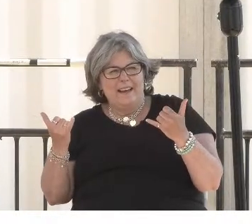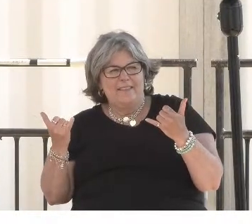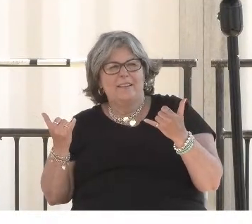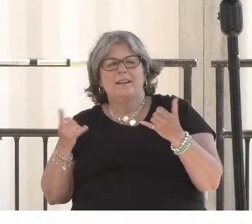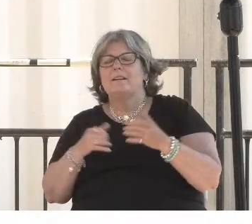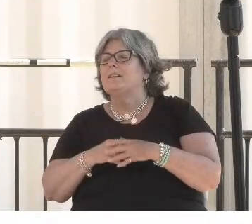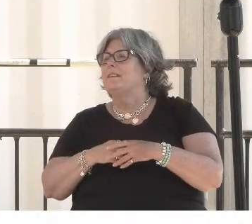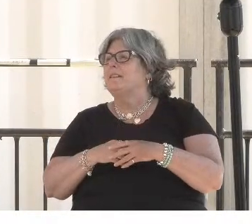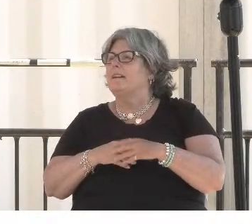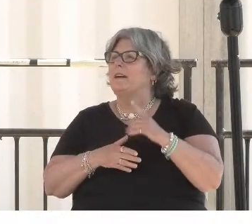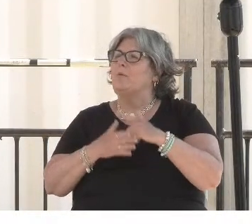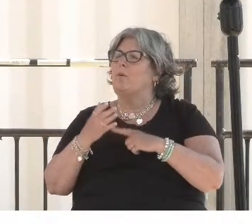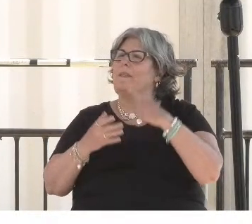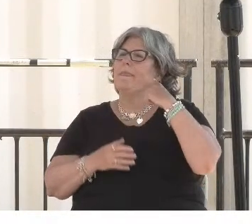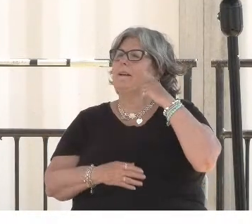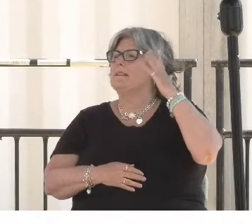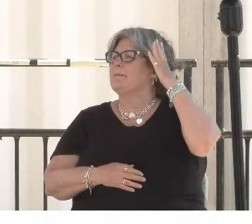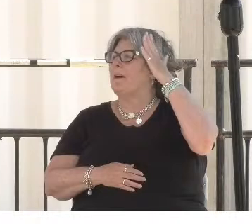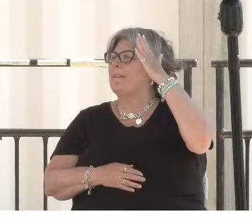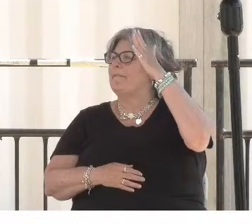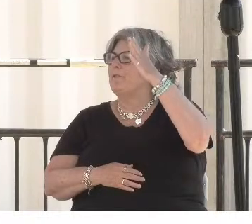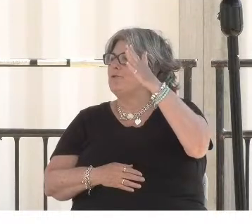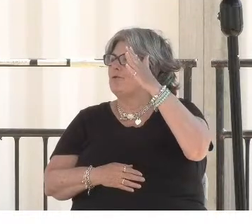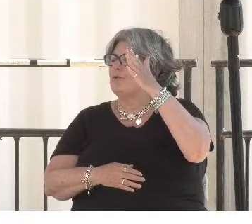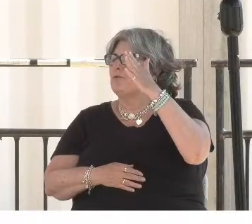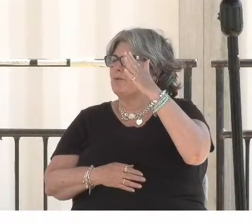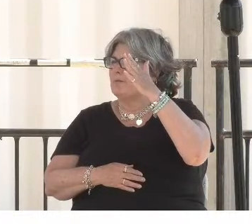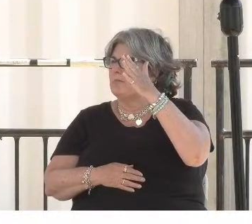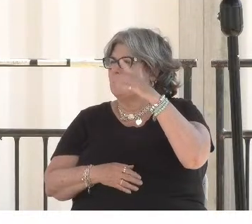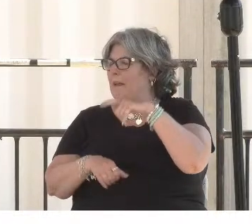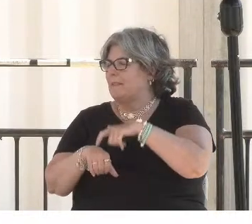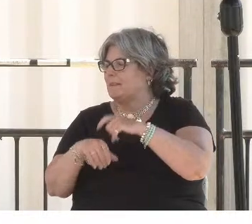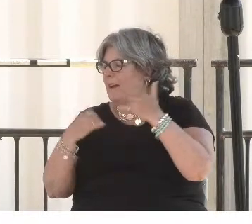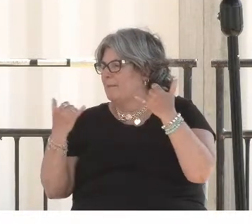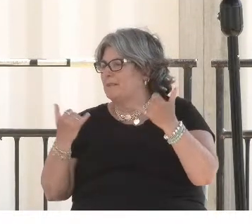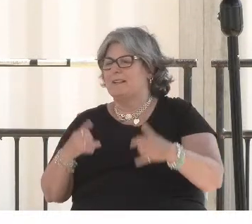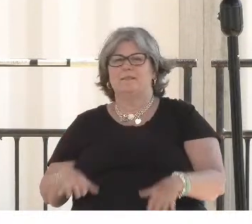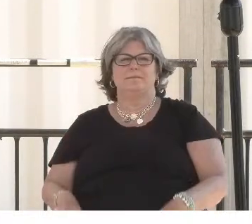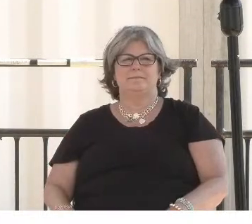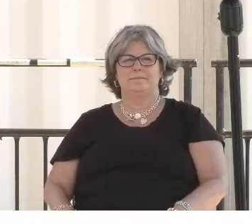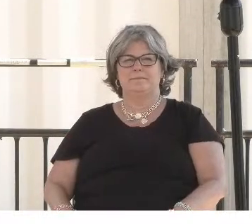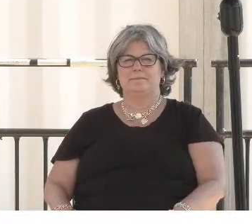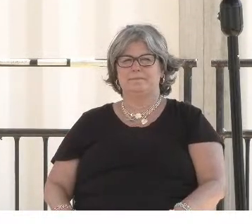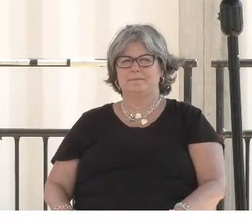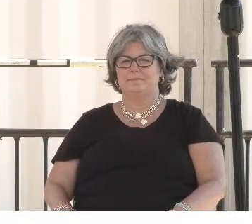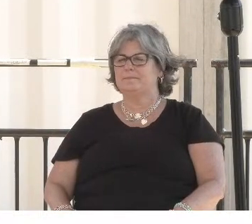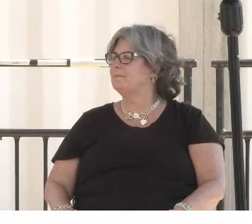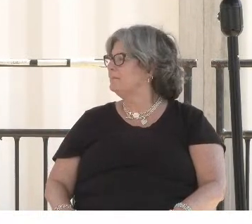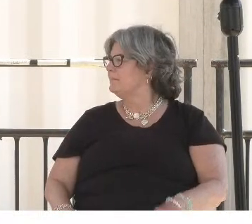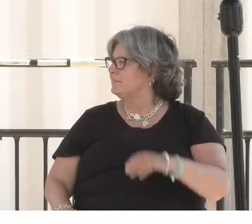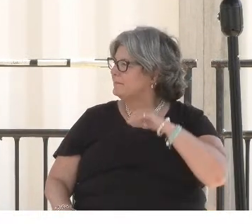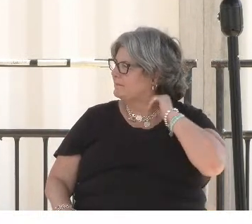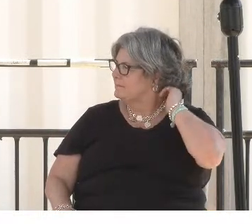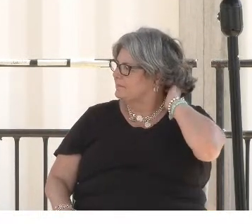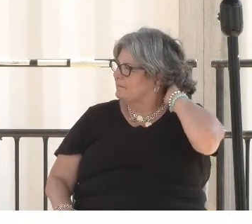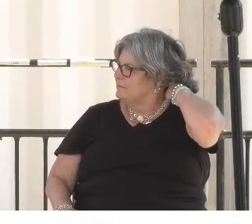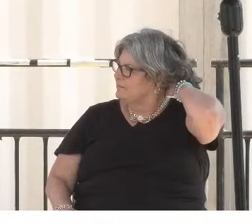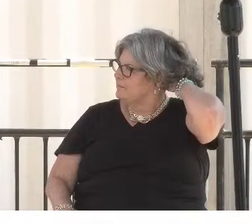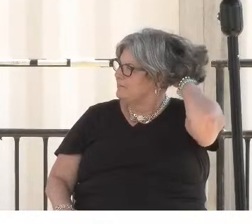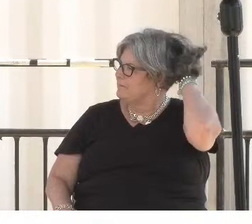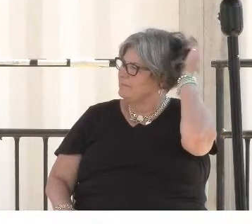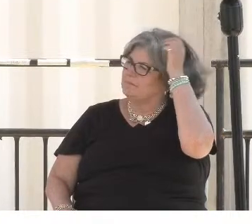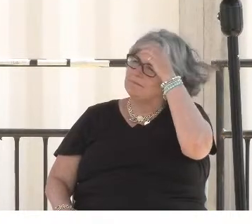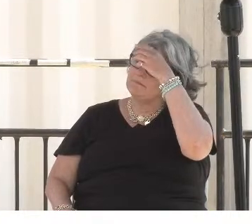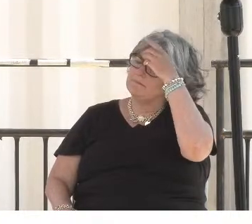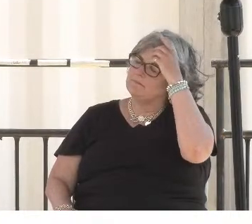you on the future given the trend lines now? Well, I mean, it's affecting us in